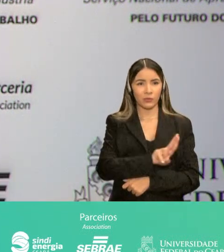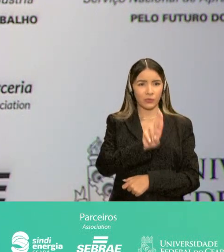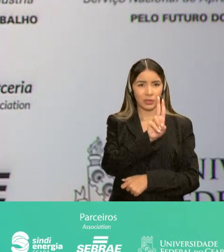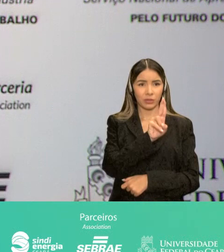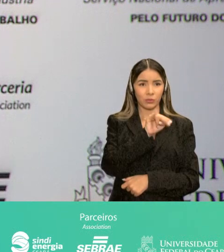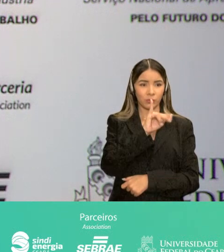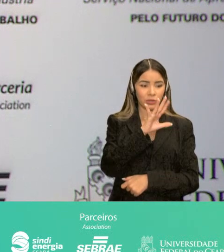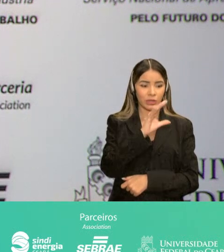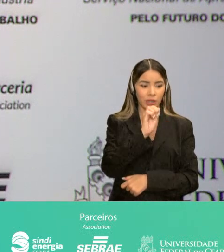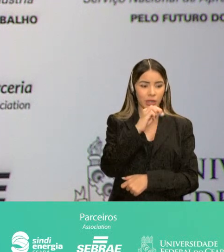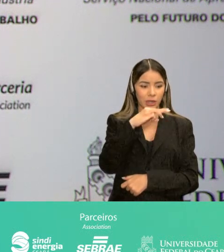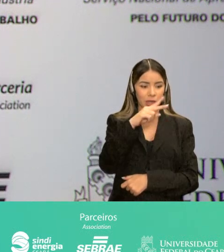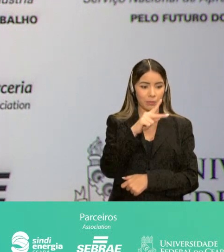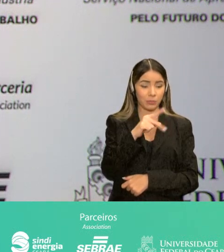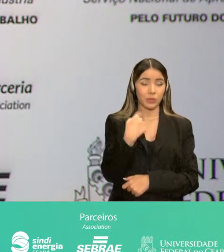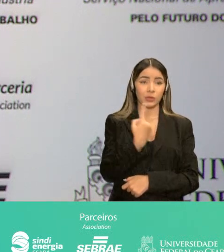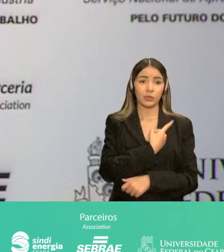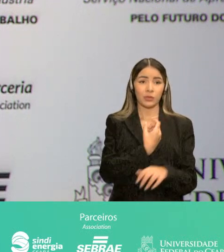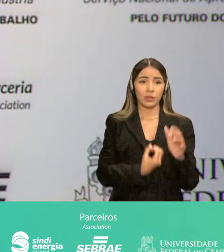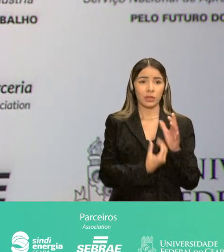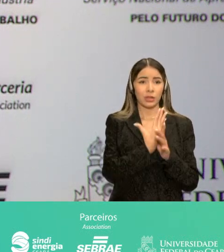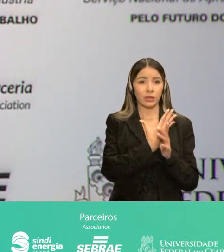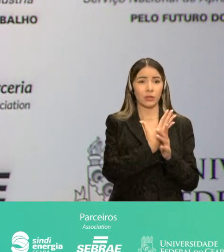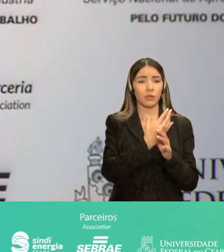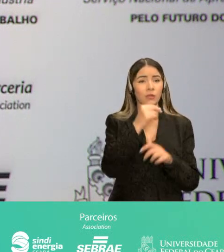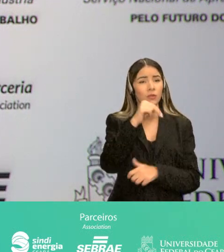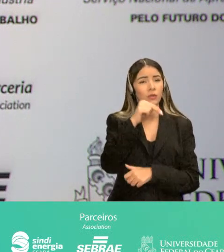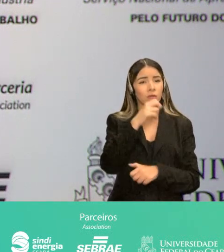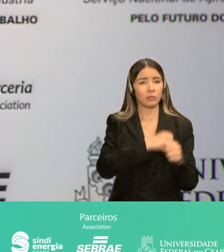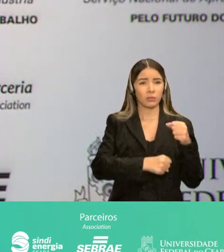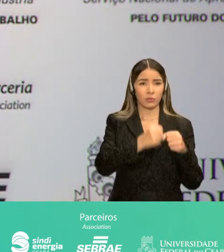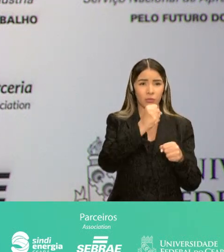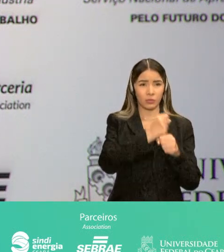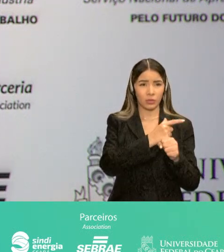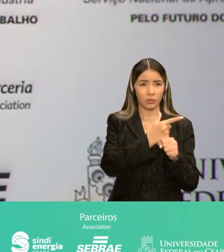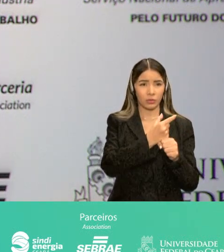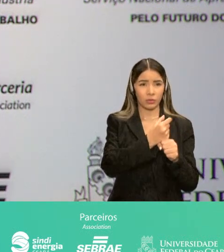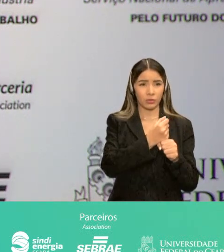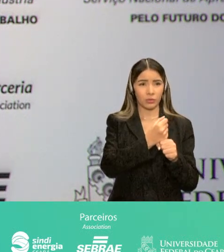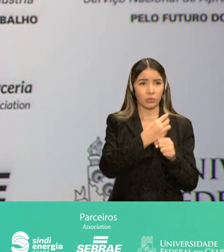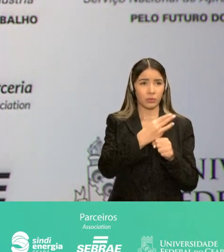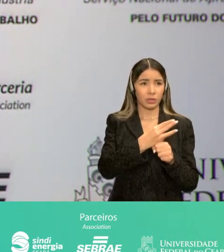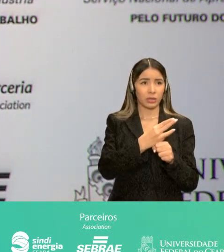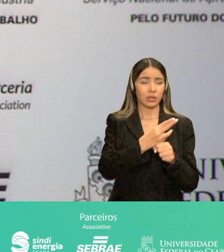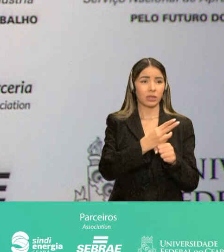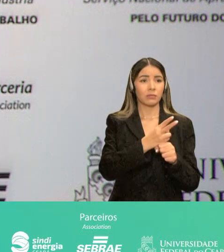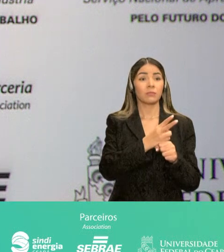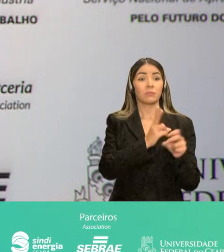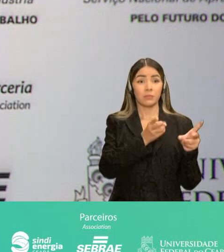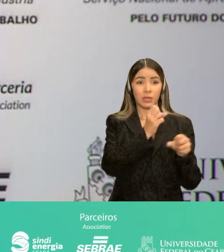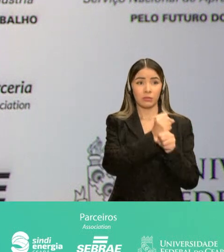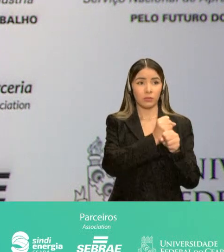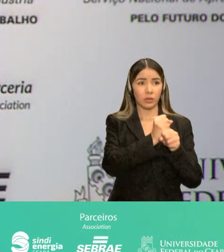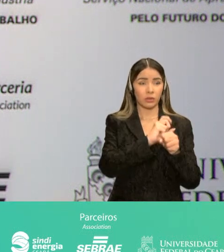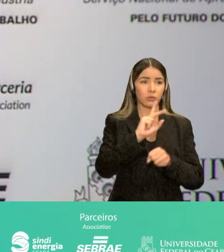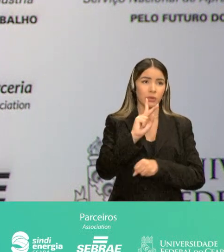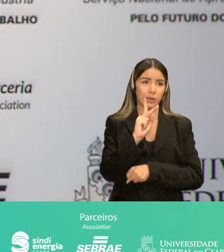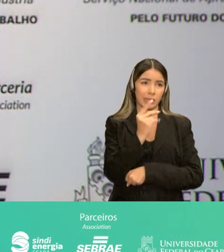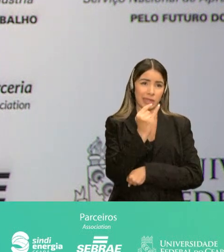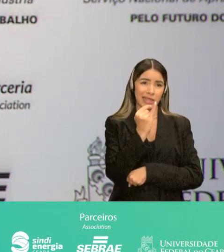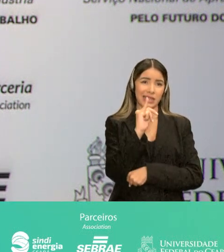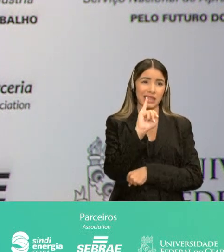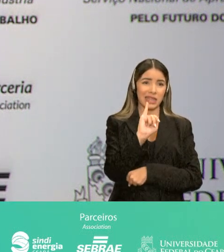2003 I e arrived there in June fundamos em novembro de 2003, and in November 2003, of do mesmo ano, 2003, the a same Hydron, year, we founded que Hydron, surgia como um